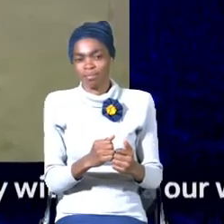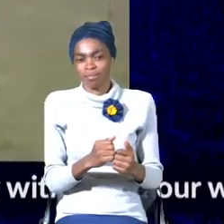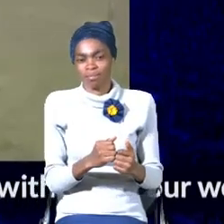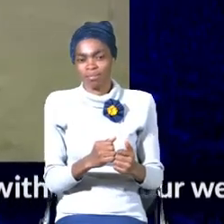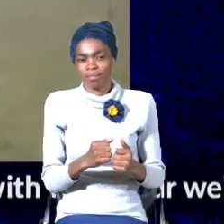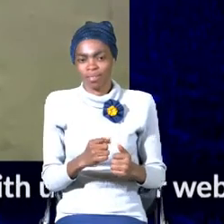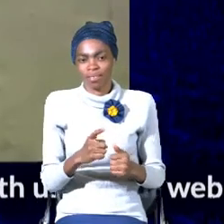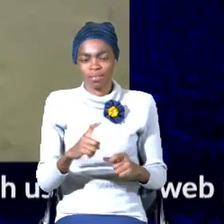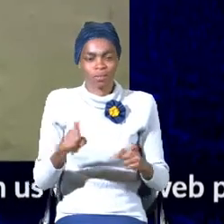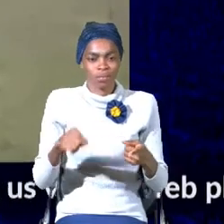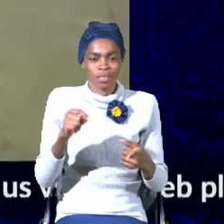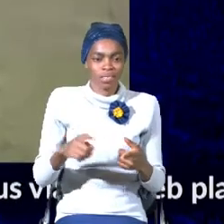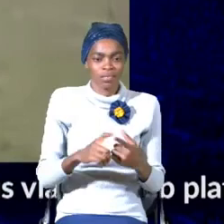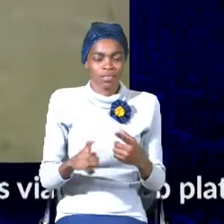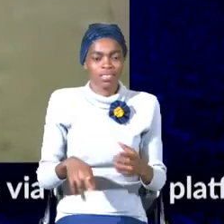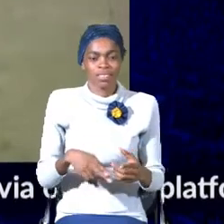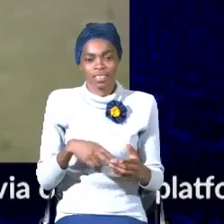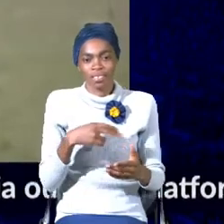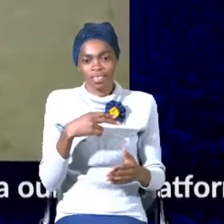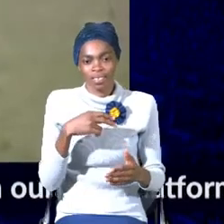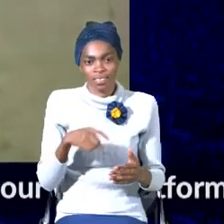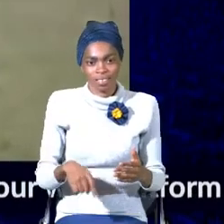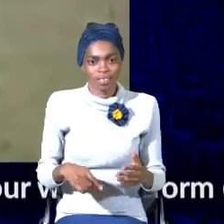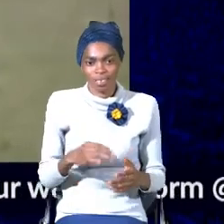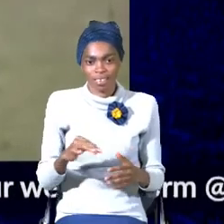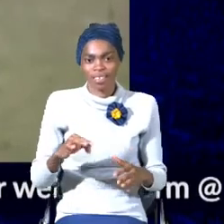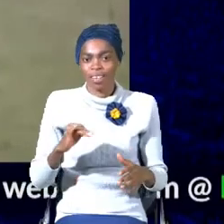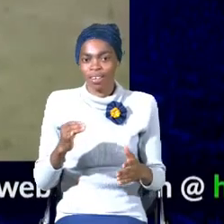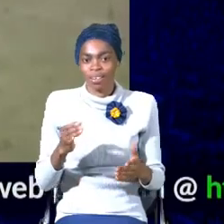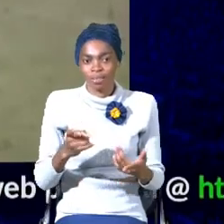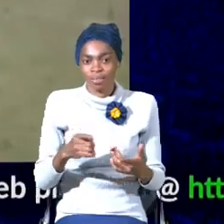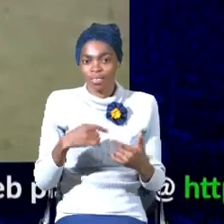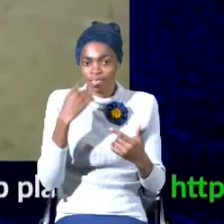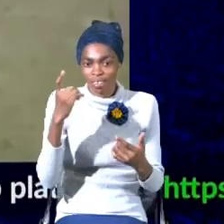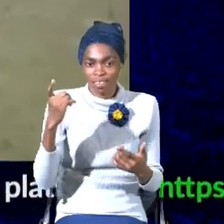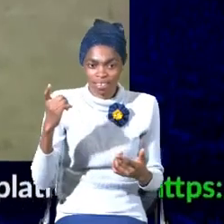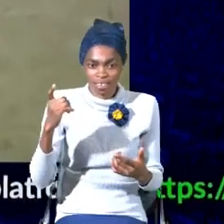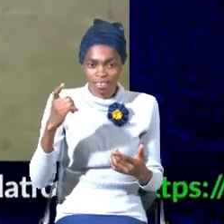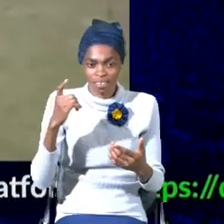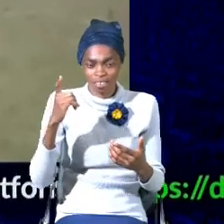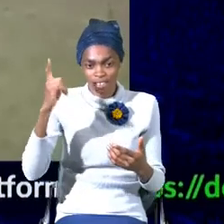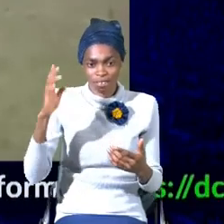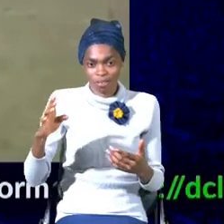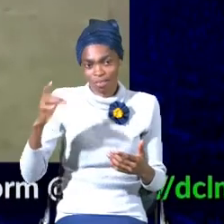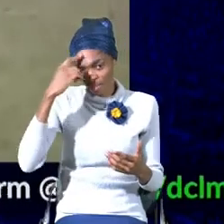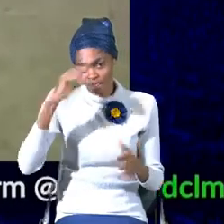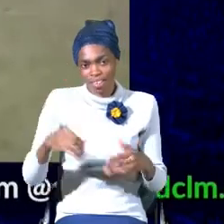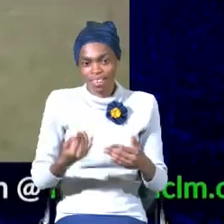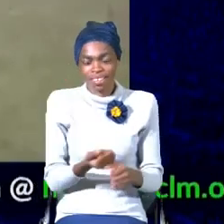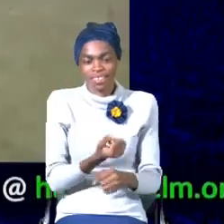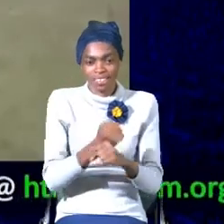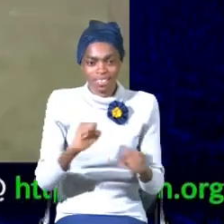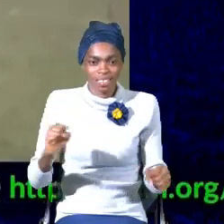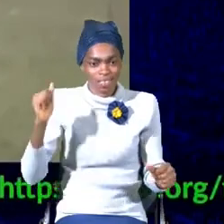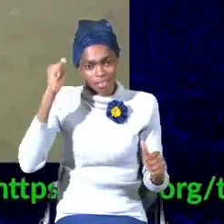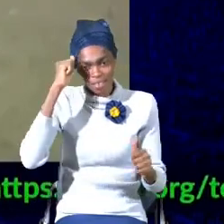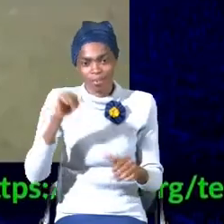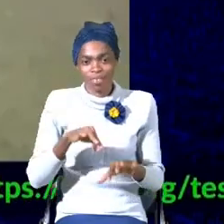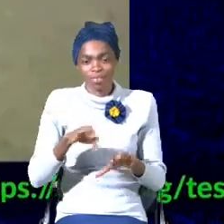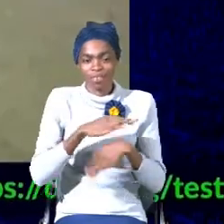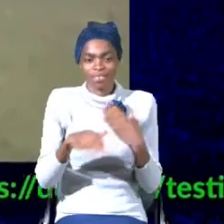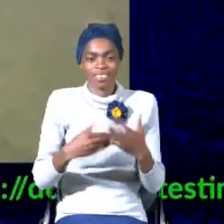to the ground. I just want to thank God for how he saved me. And he has done all things well. Praise the